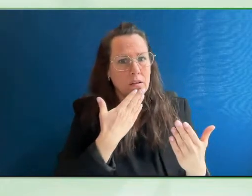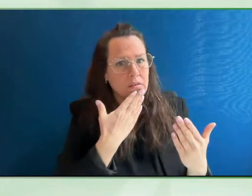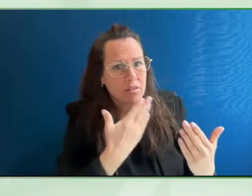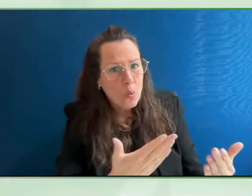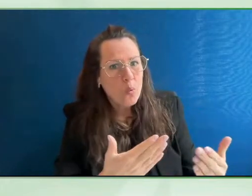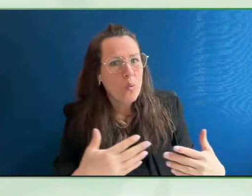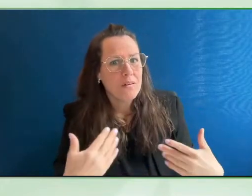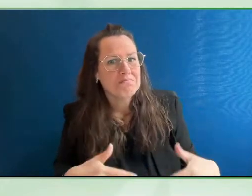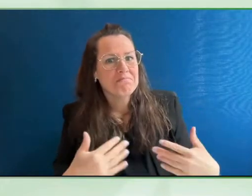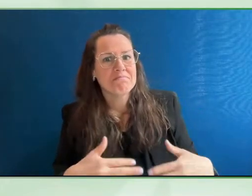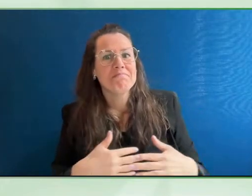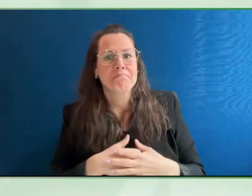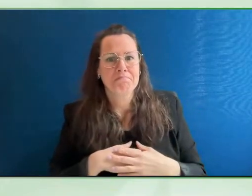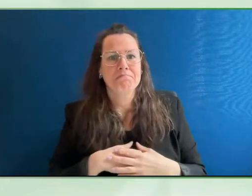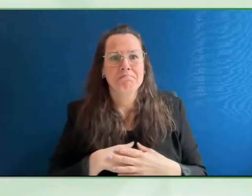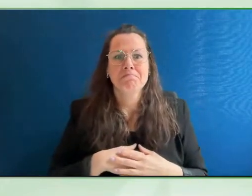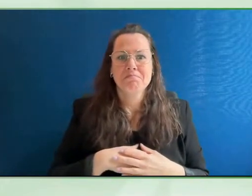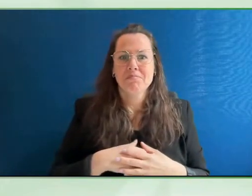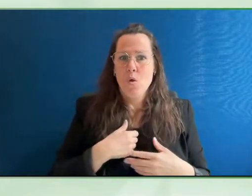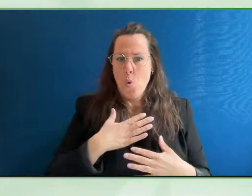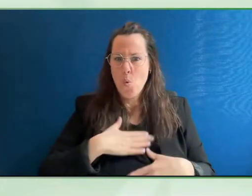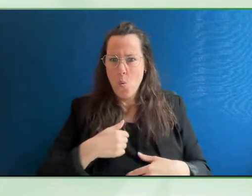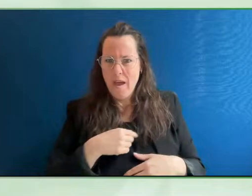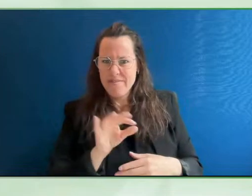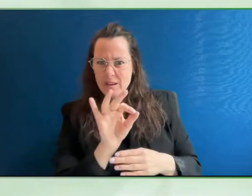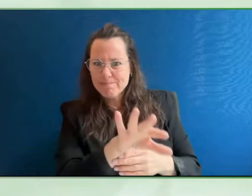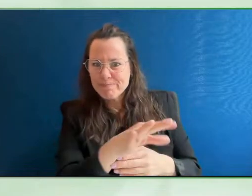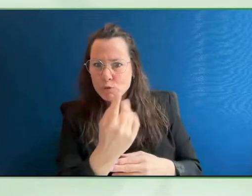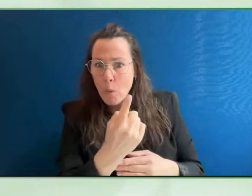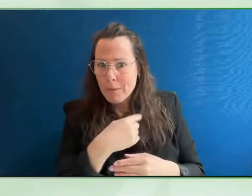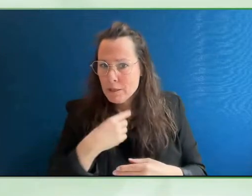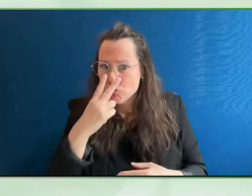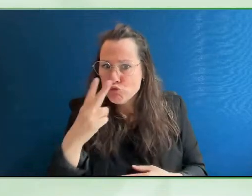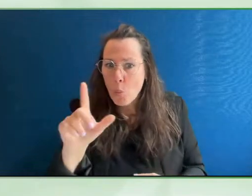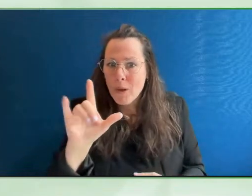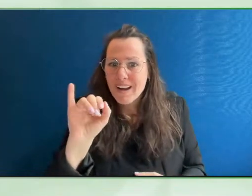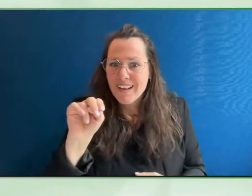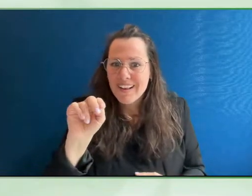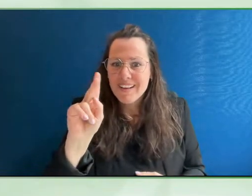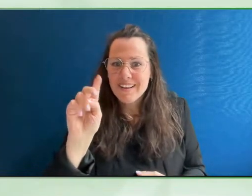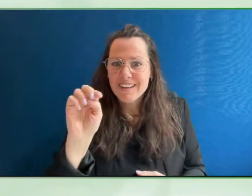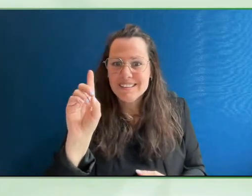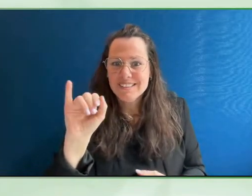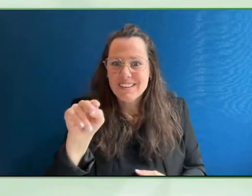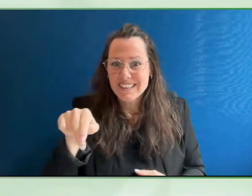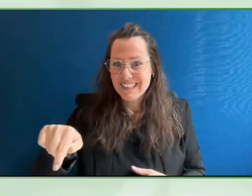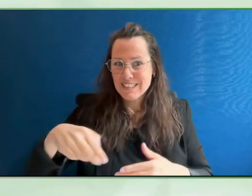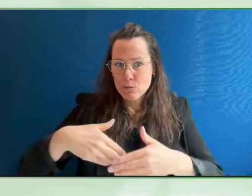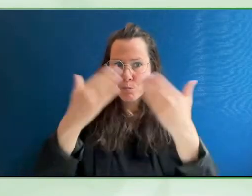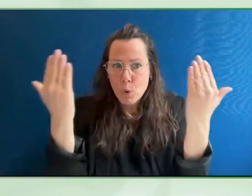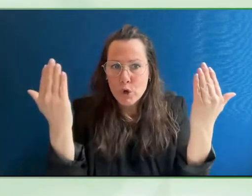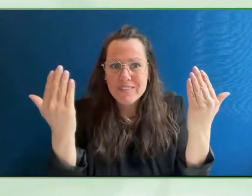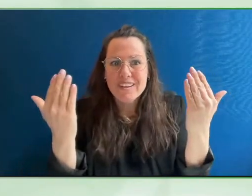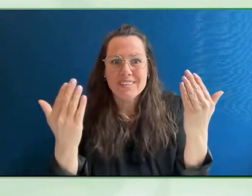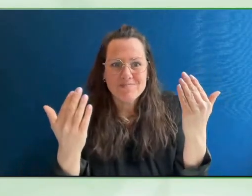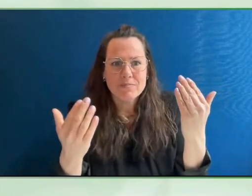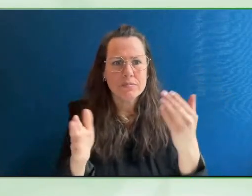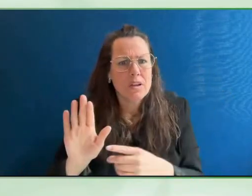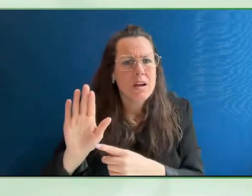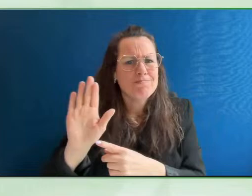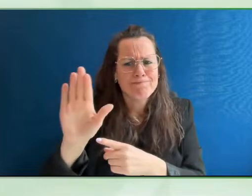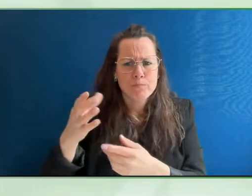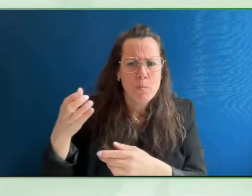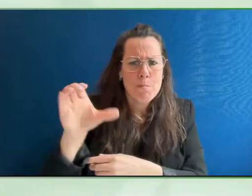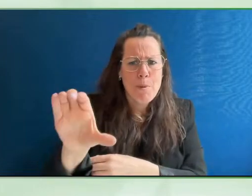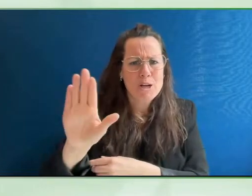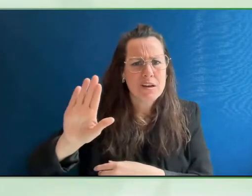posted on her profile saying a harsh reality. People can legislate attitudes towards